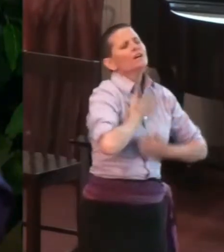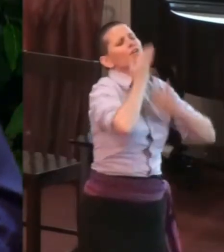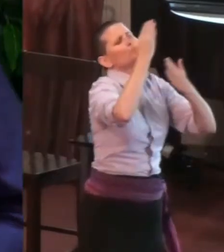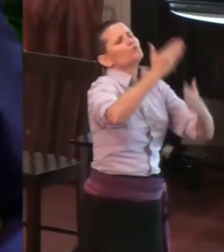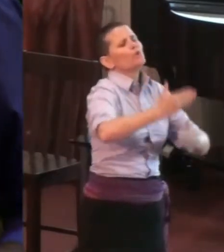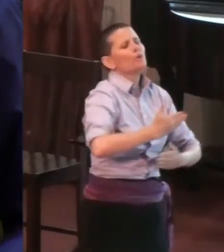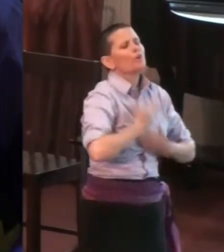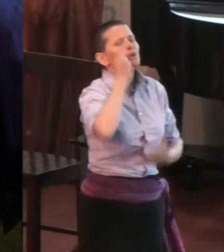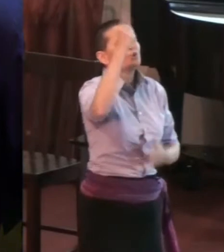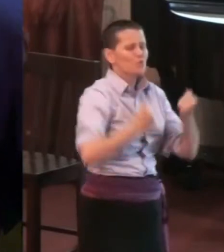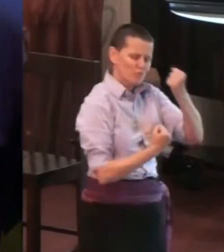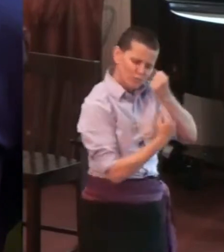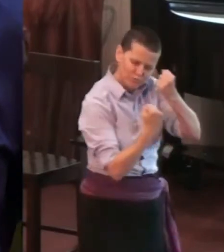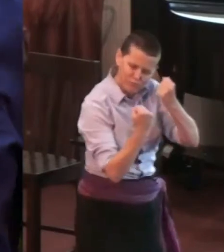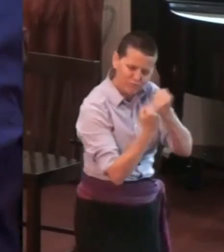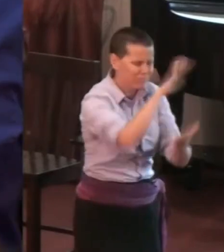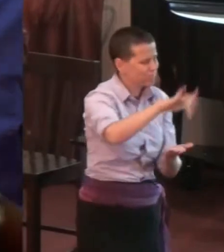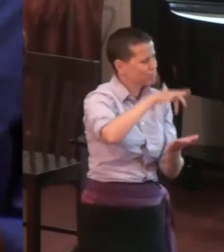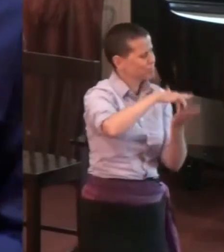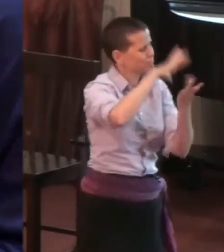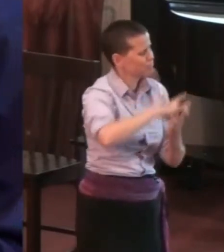center of my joy.